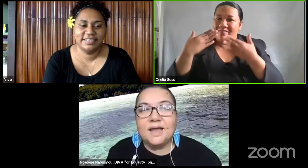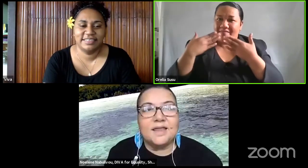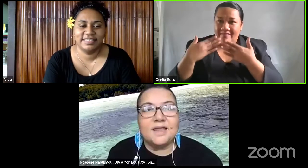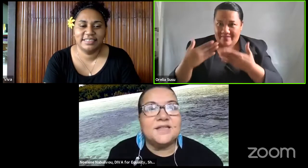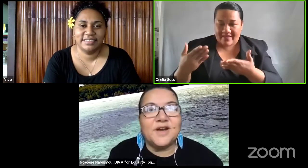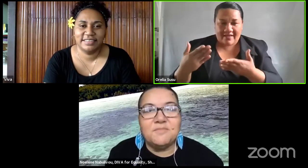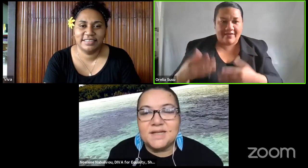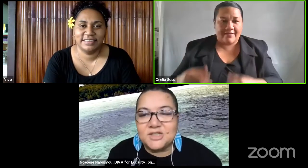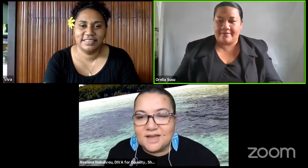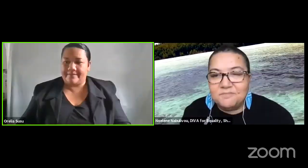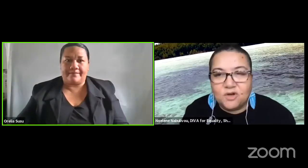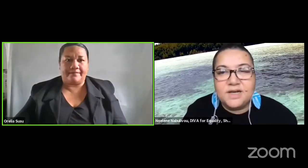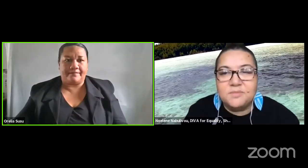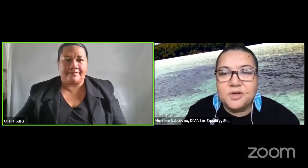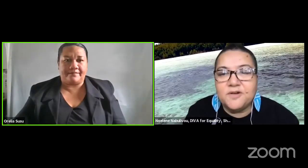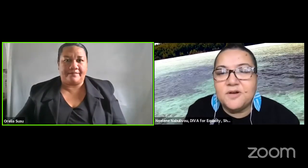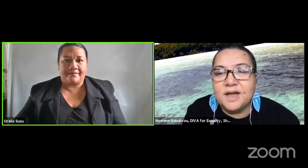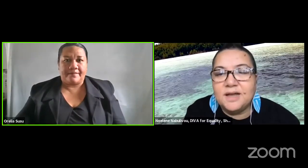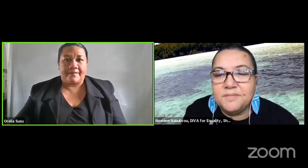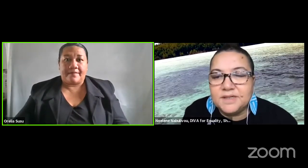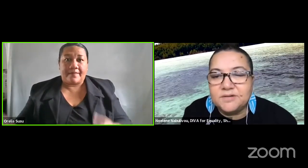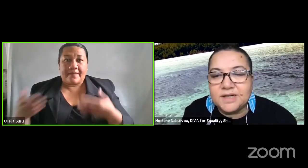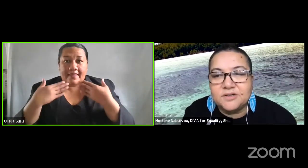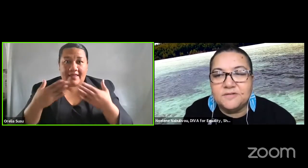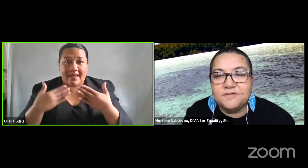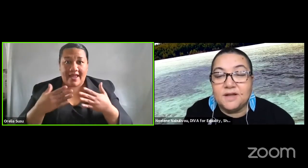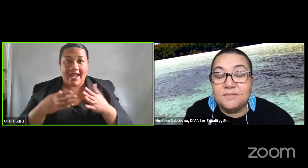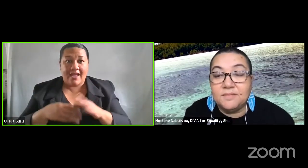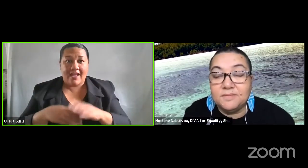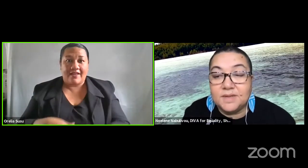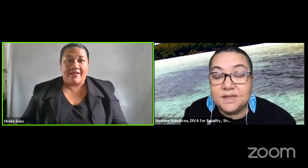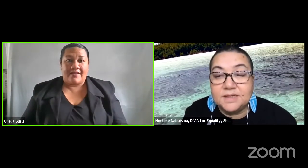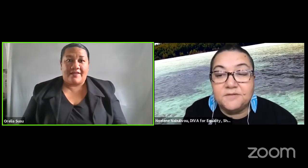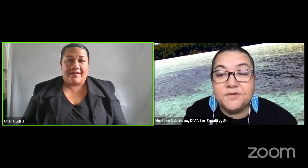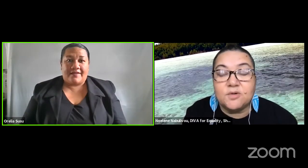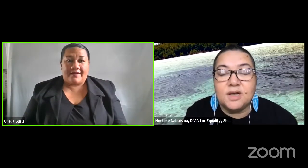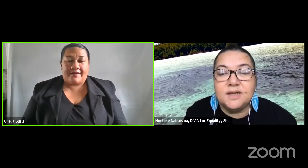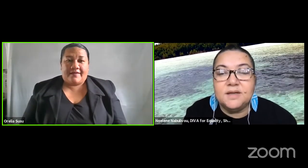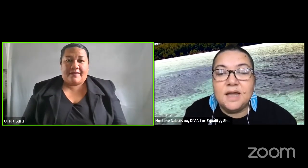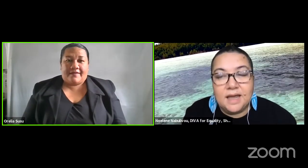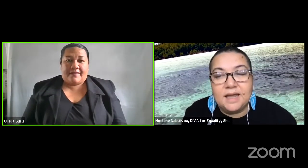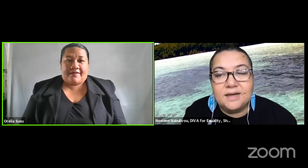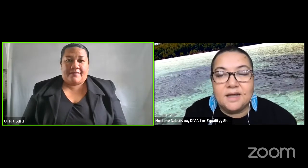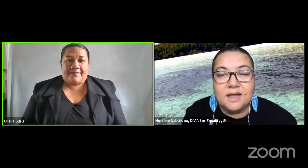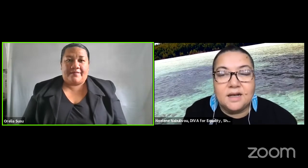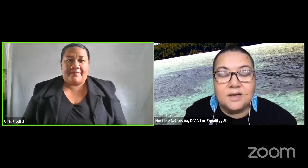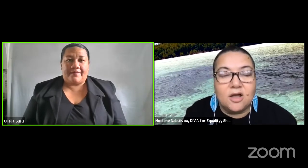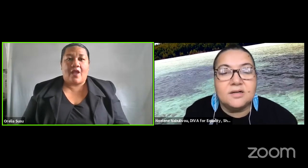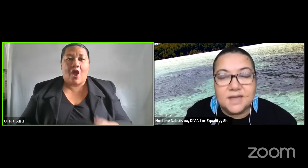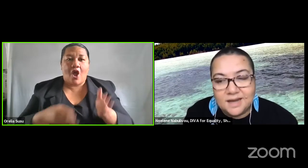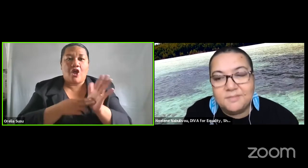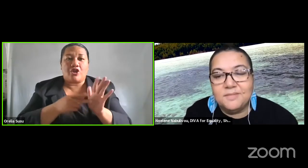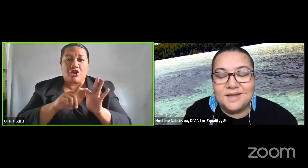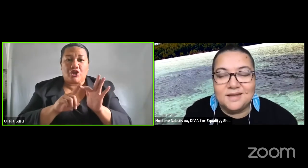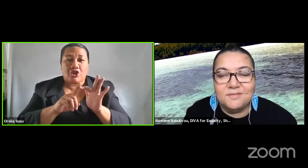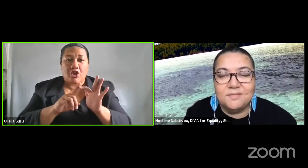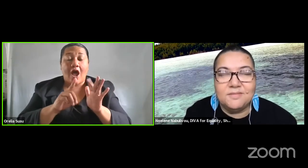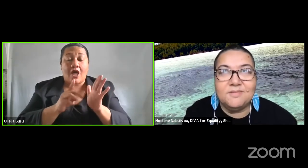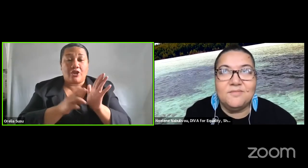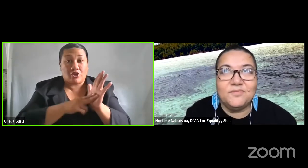thanks very much i'm nolene i'm the director of um diva for equality and a long time